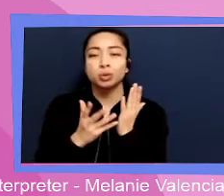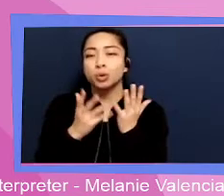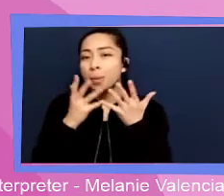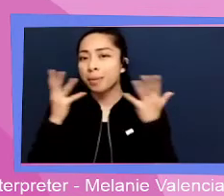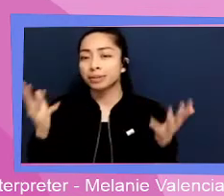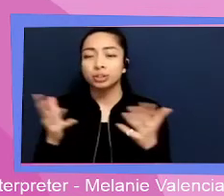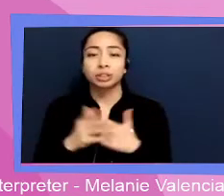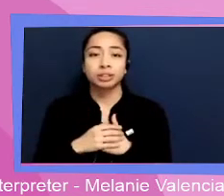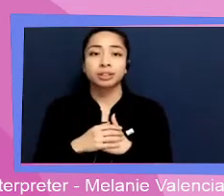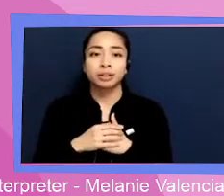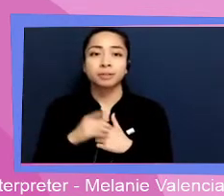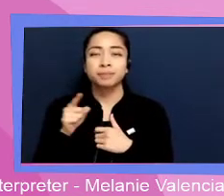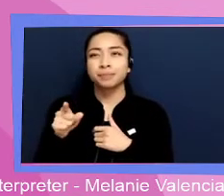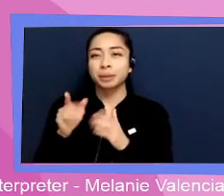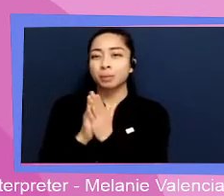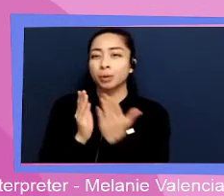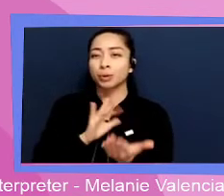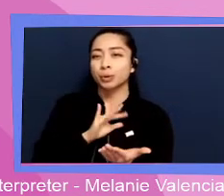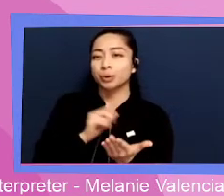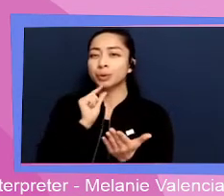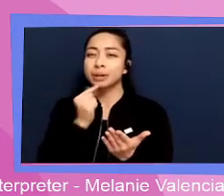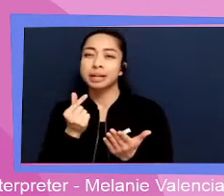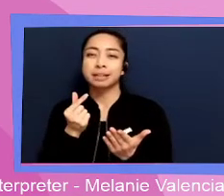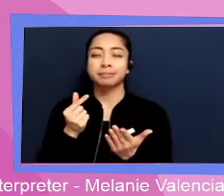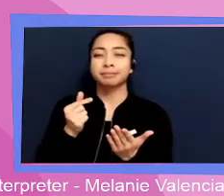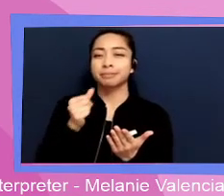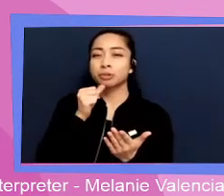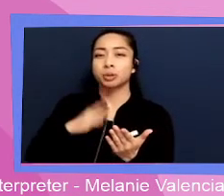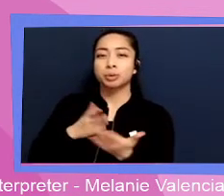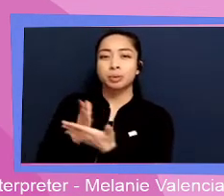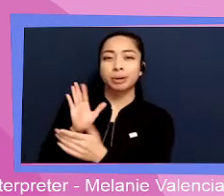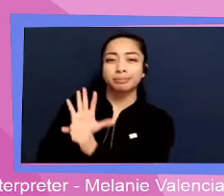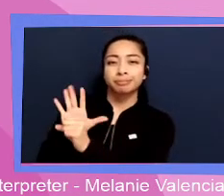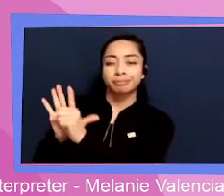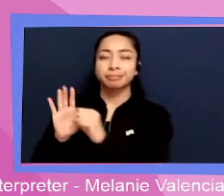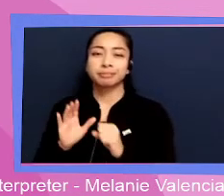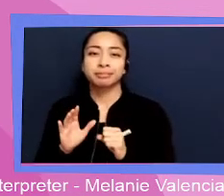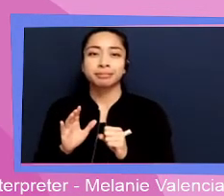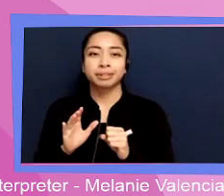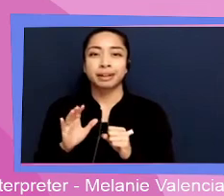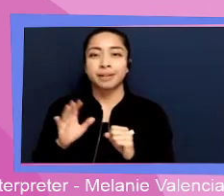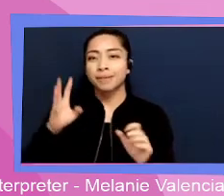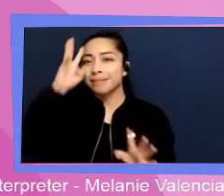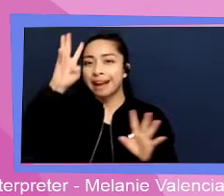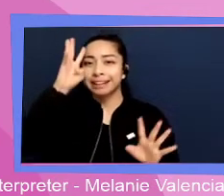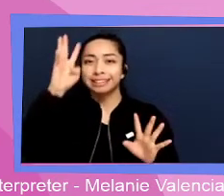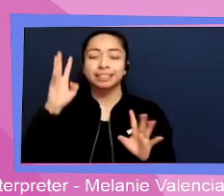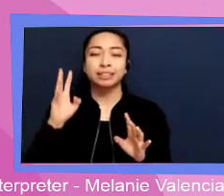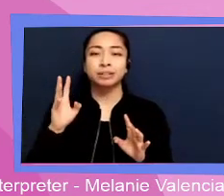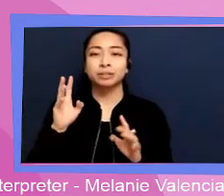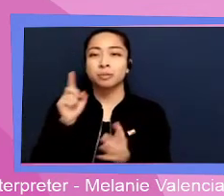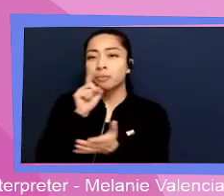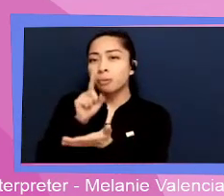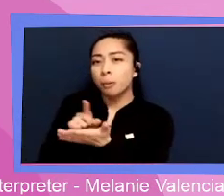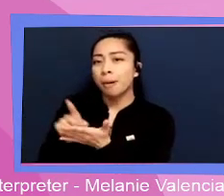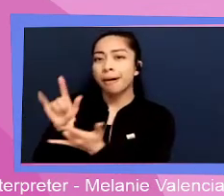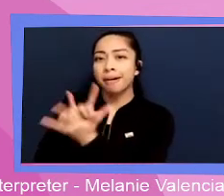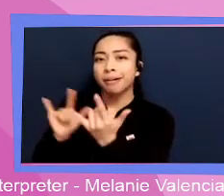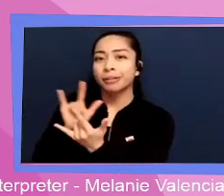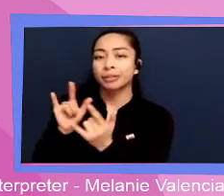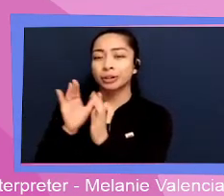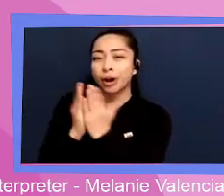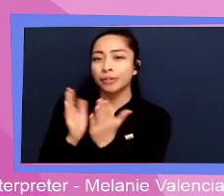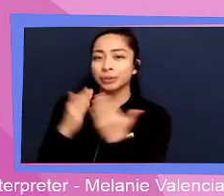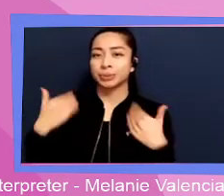as queer, feminist, fantasy, romance novels, and they were just so much fun. So I know you have